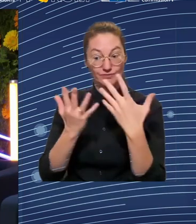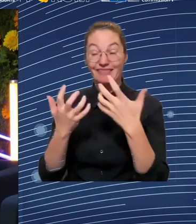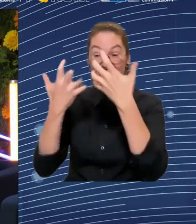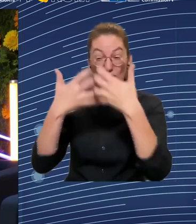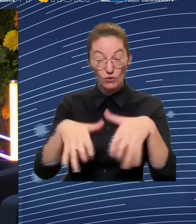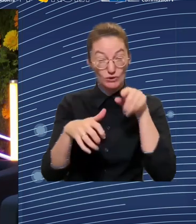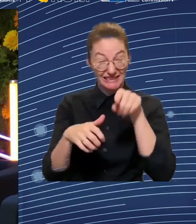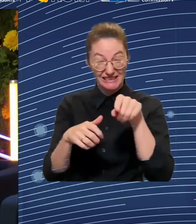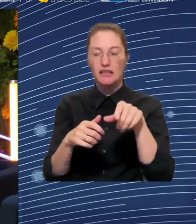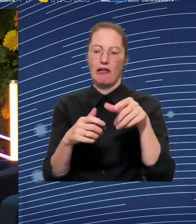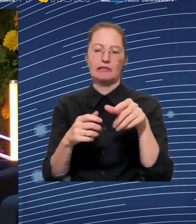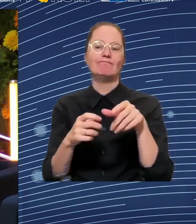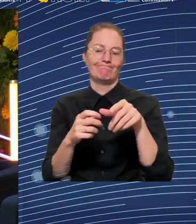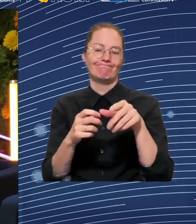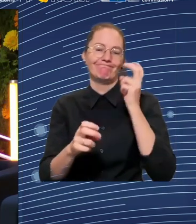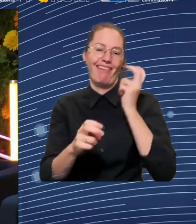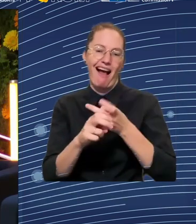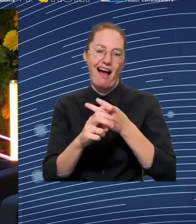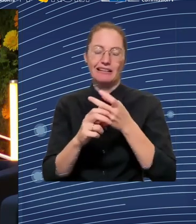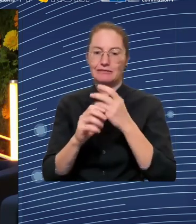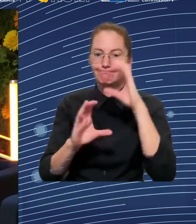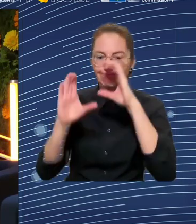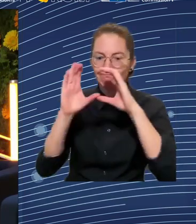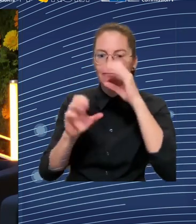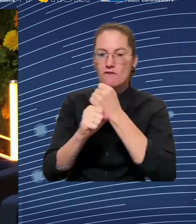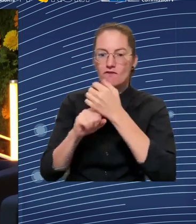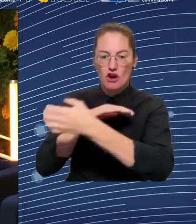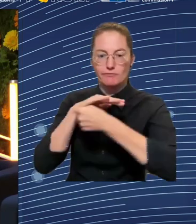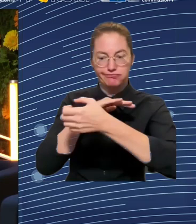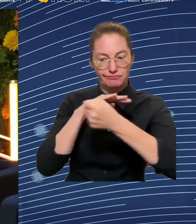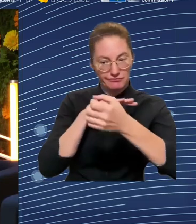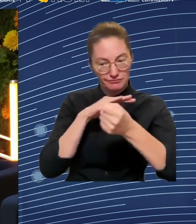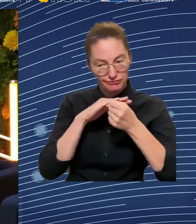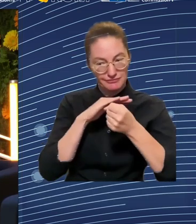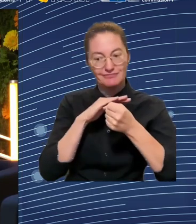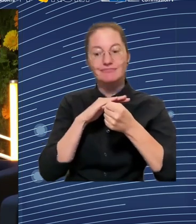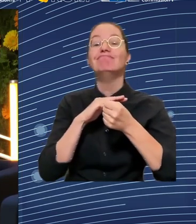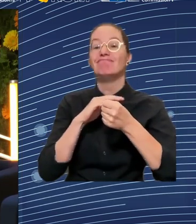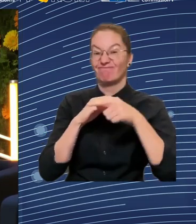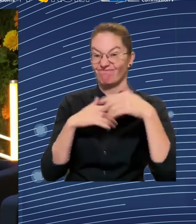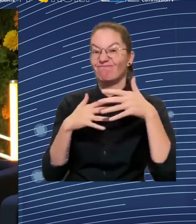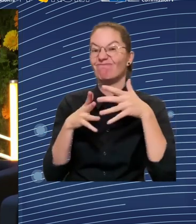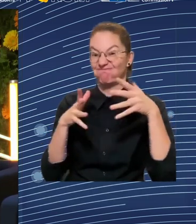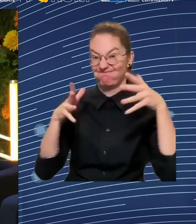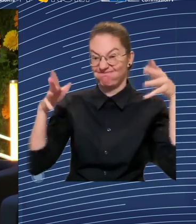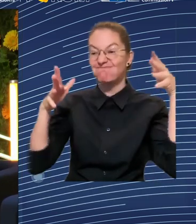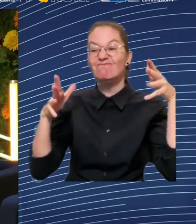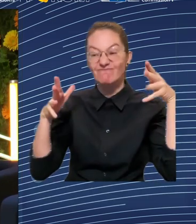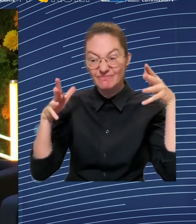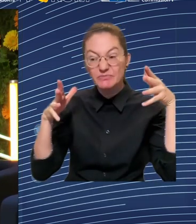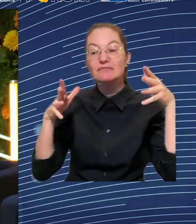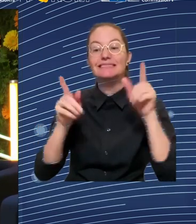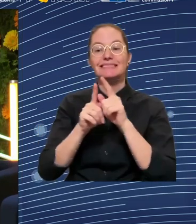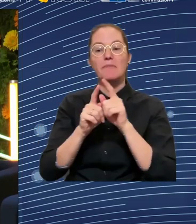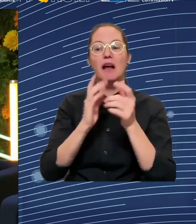a skills-first approach? What do you mean by that? And also, what are the sectors where this practice